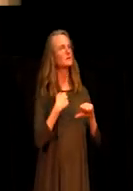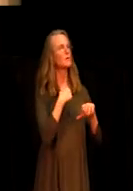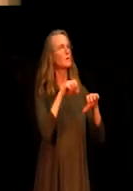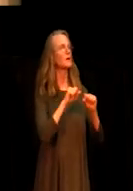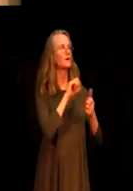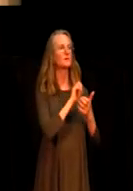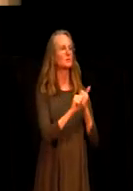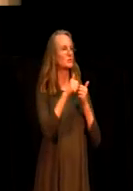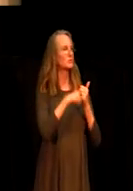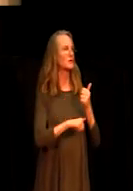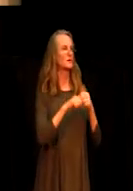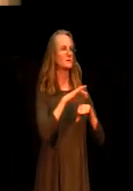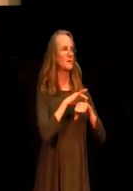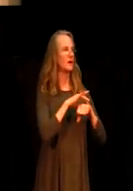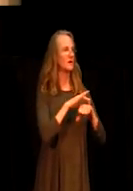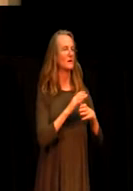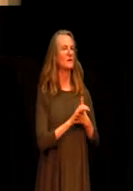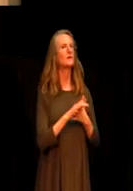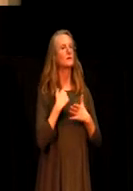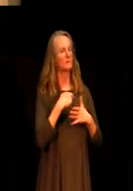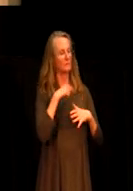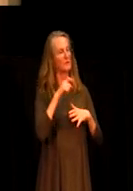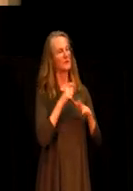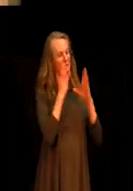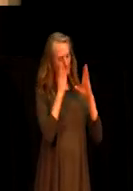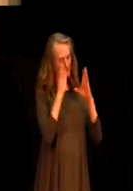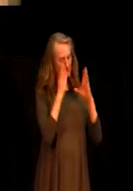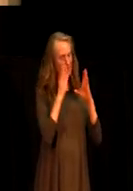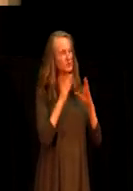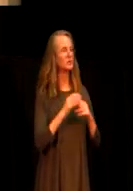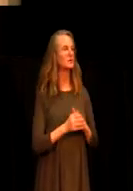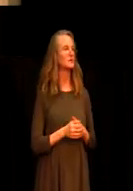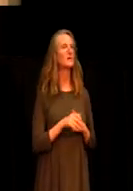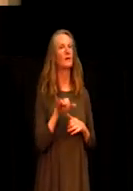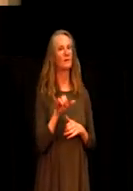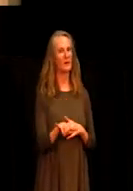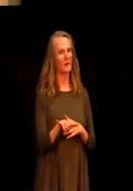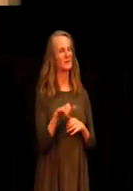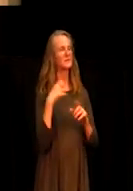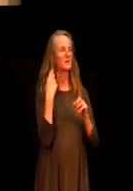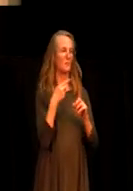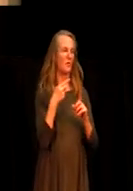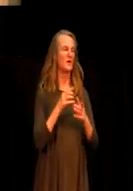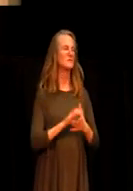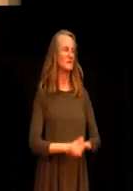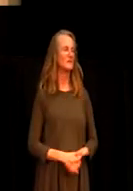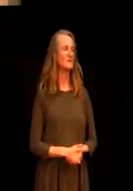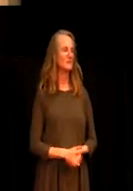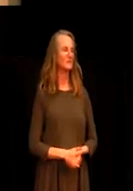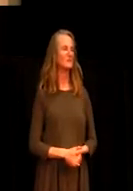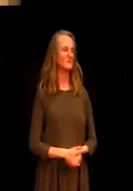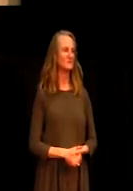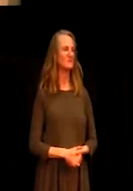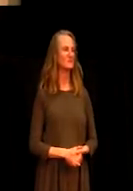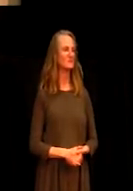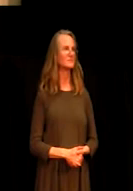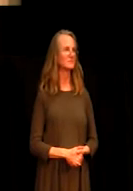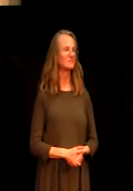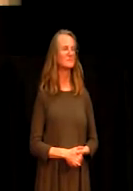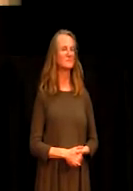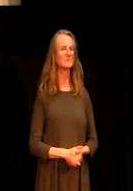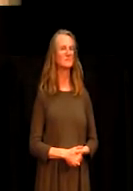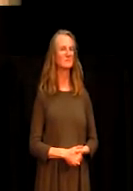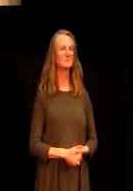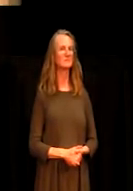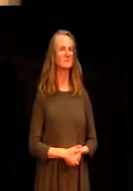in multiple ways, and we better start paying attention. That's really the punchline of that planetary